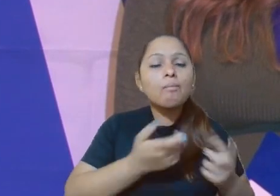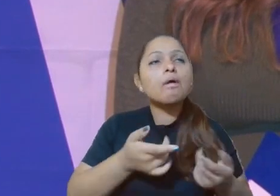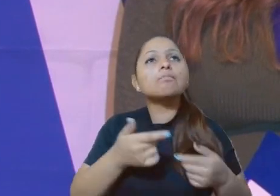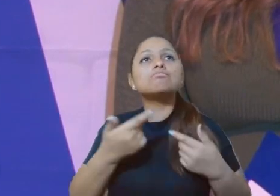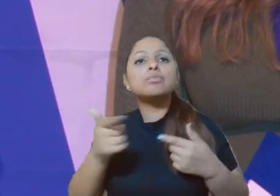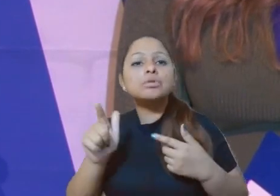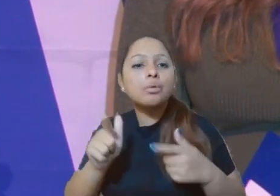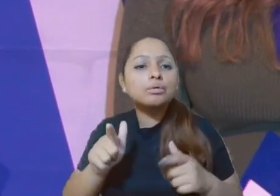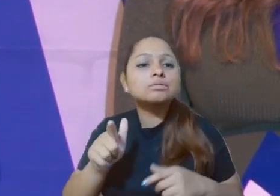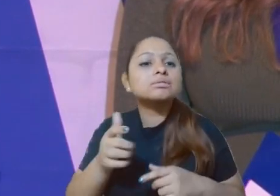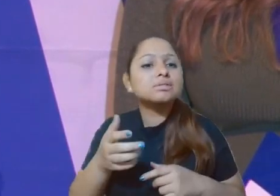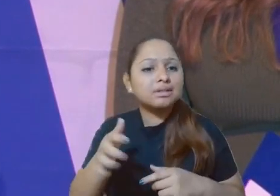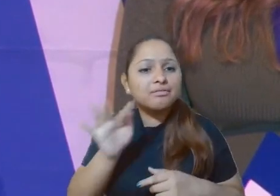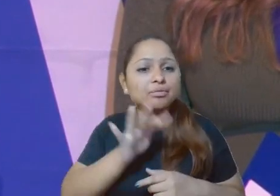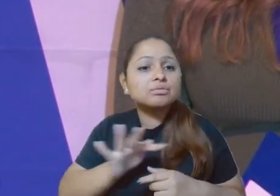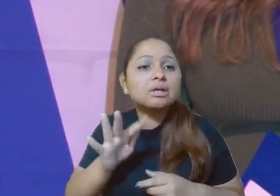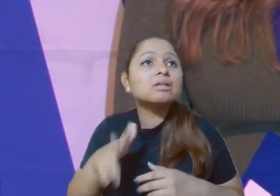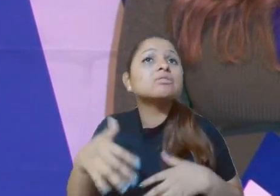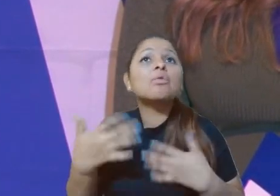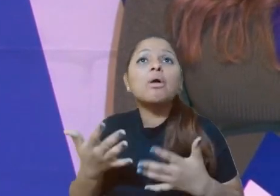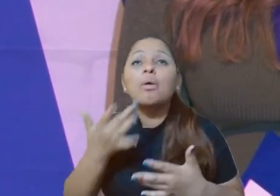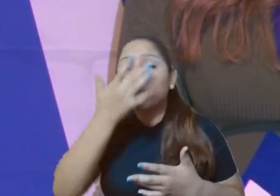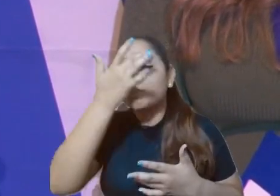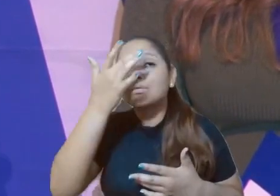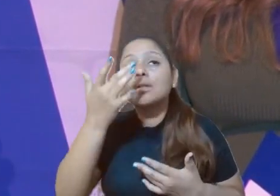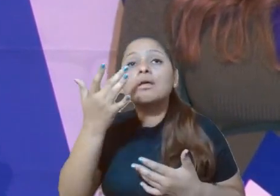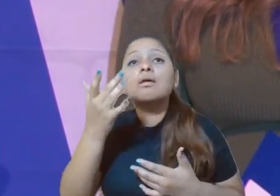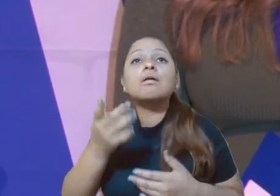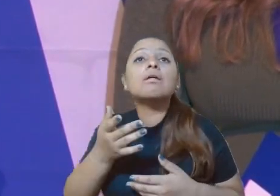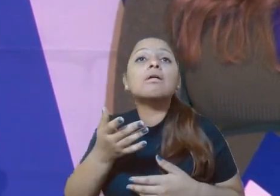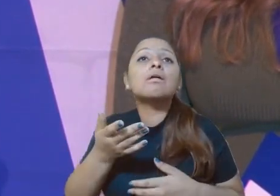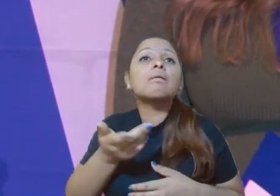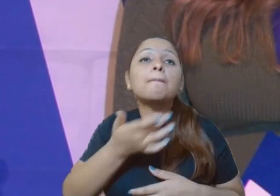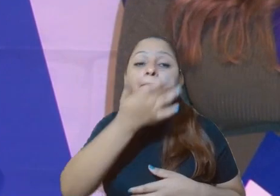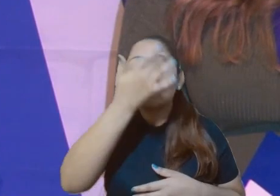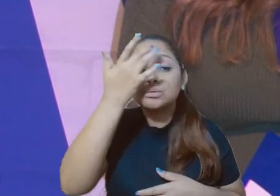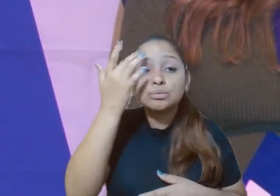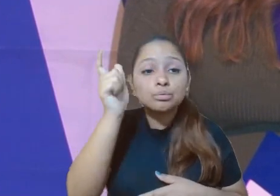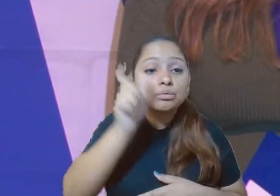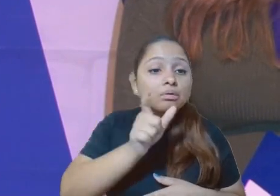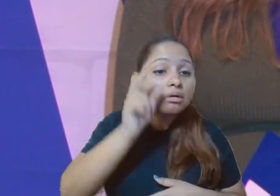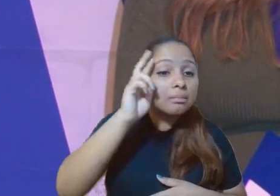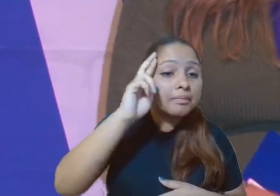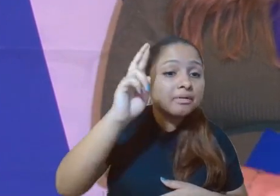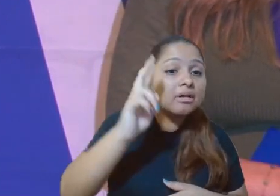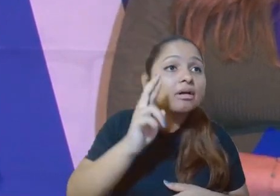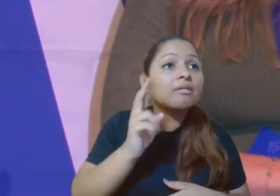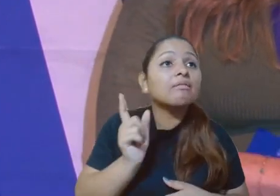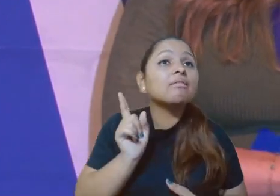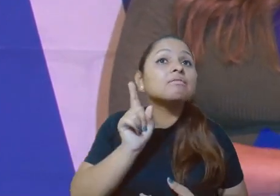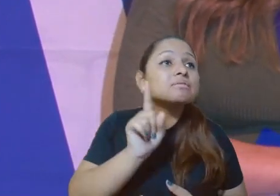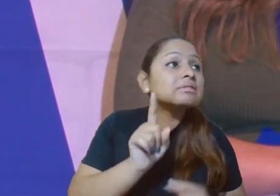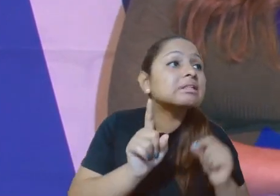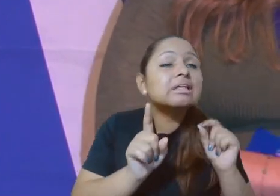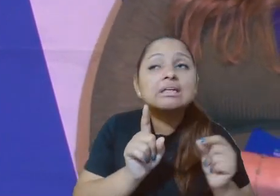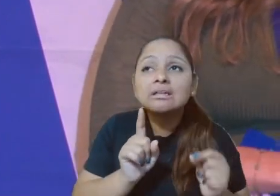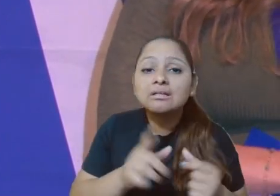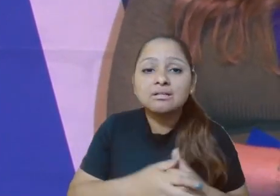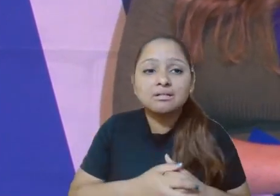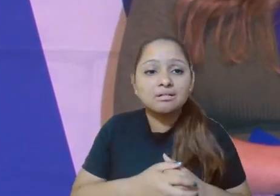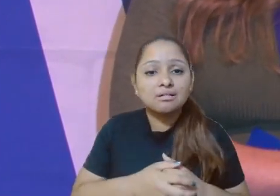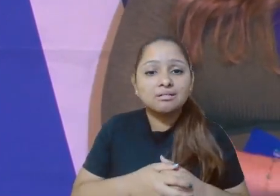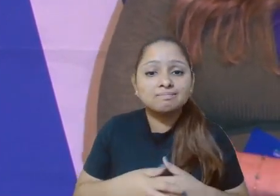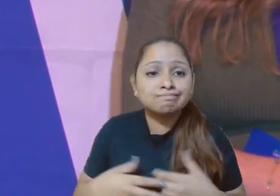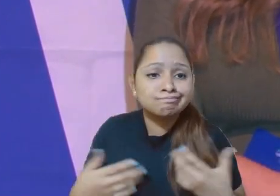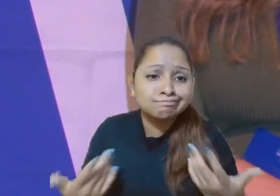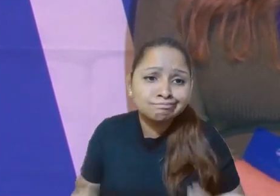Campinas? Which researcher? So is there a lab or not? Do they have resources or not?